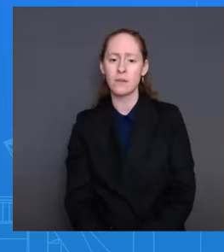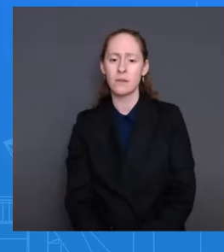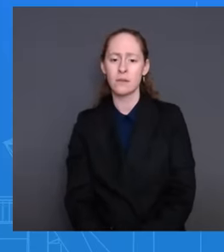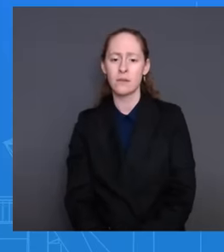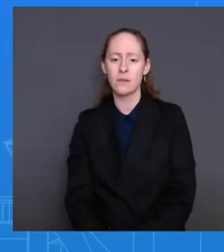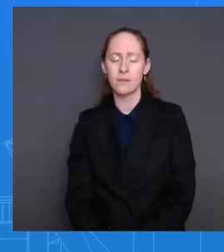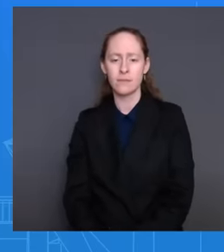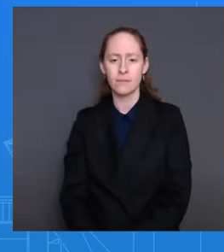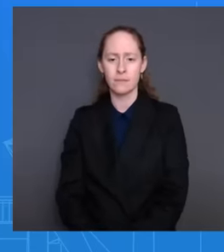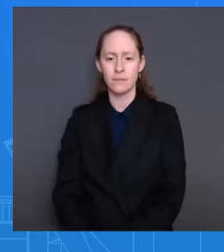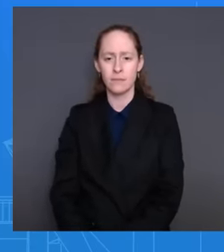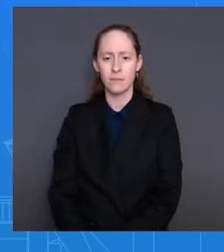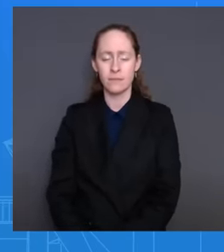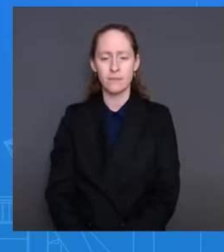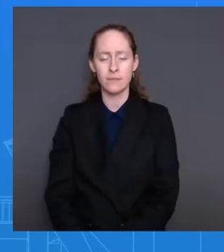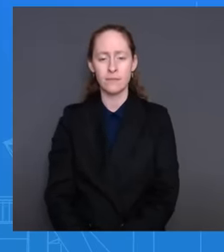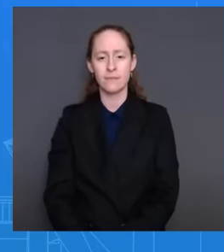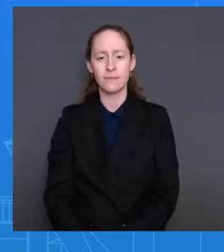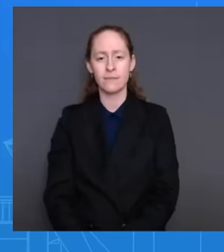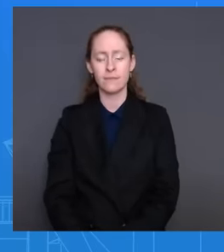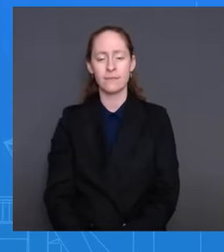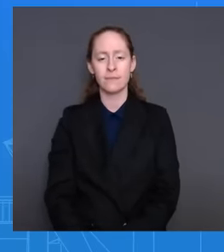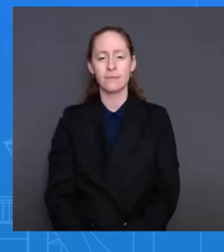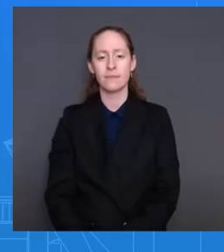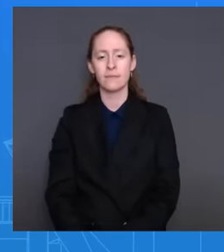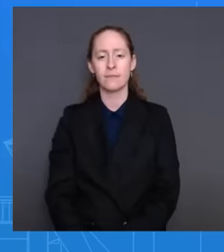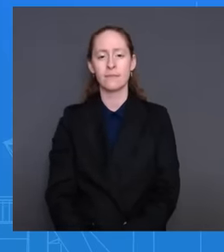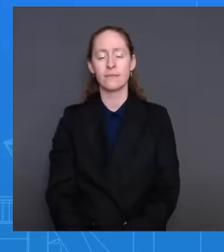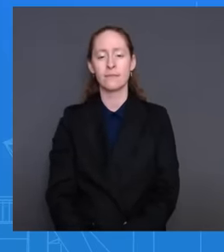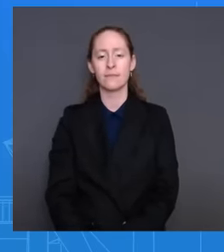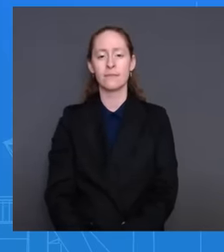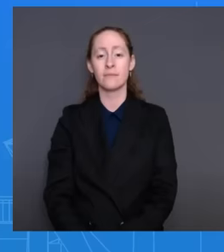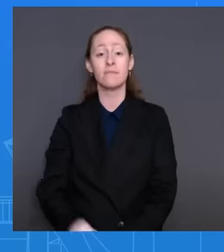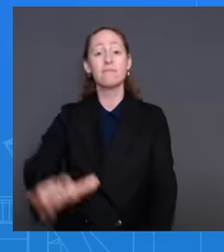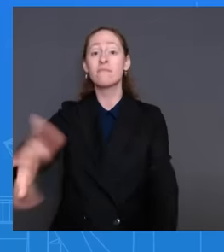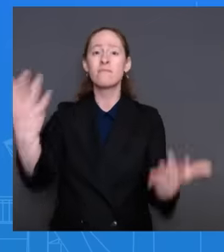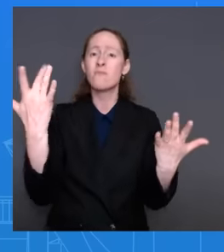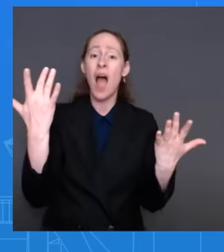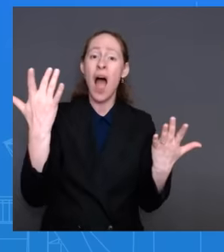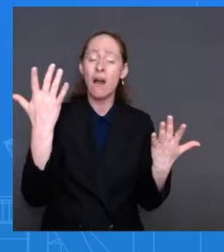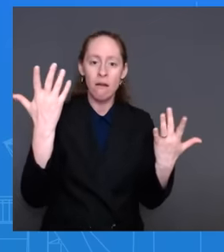convulsive impact of having to shut the economy down and restart the economy.